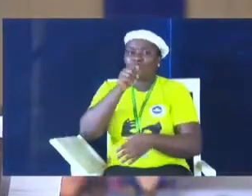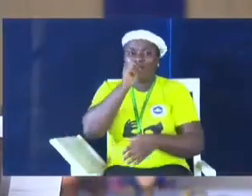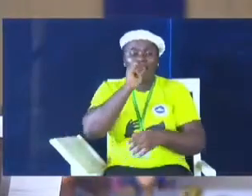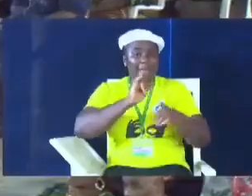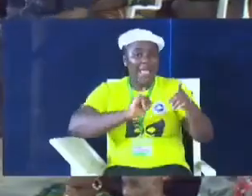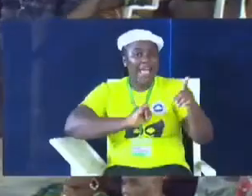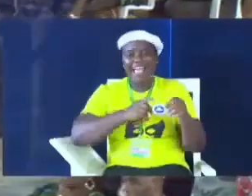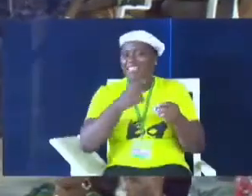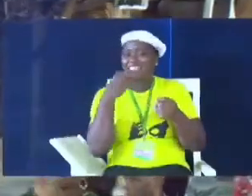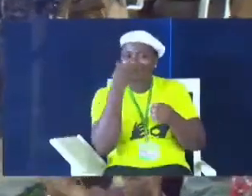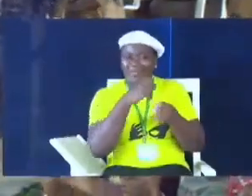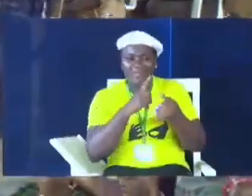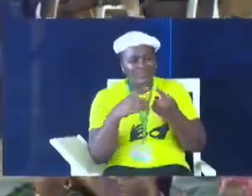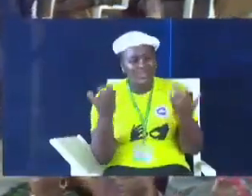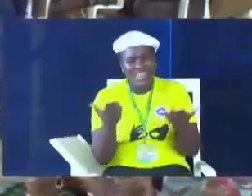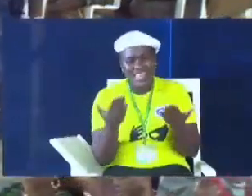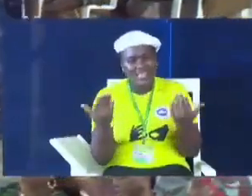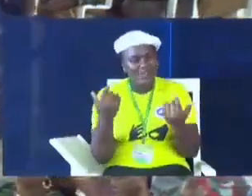here tonight?